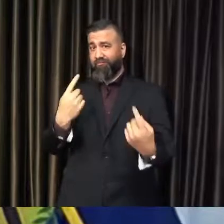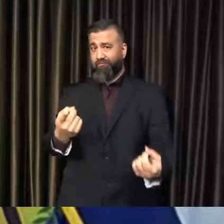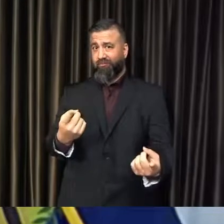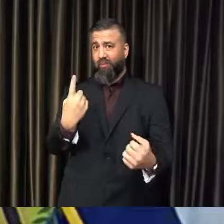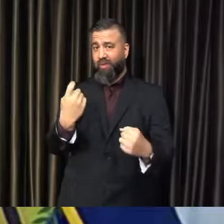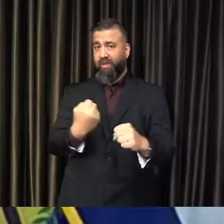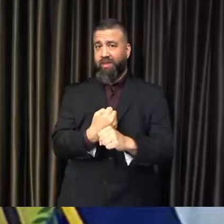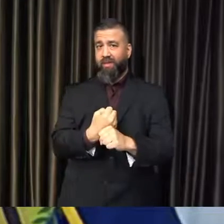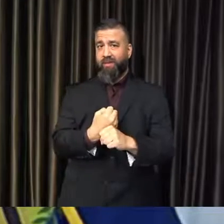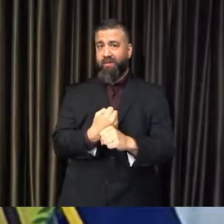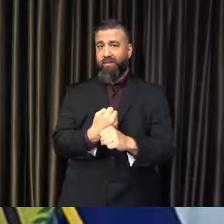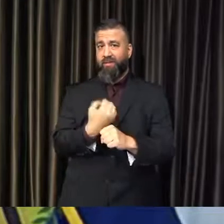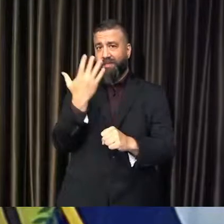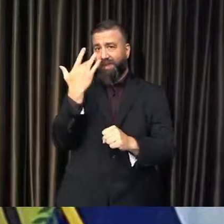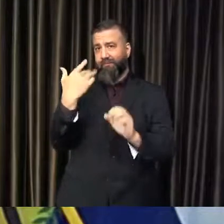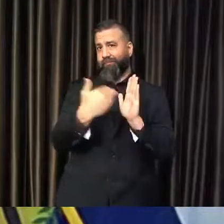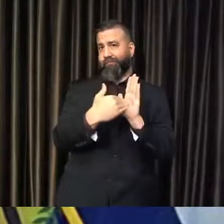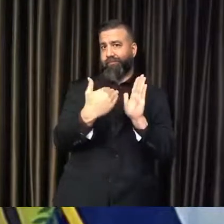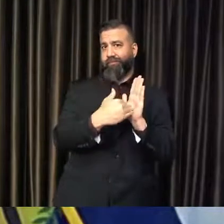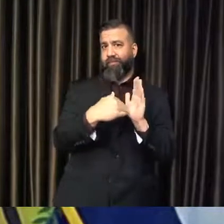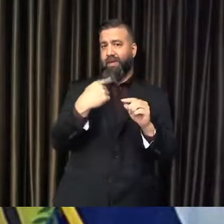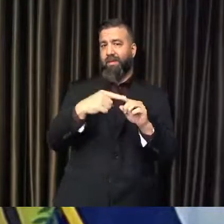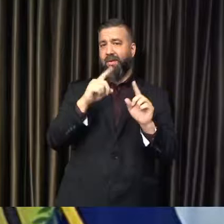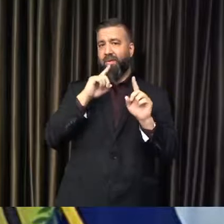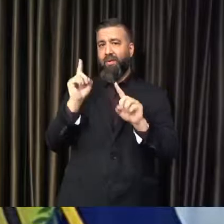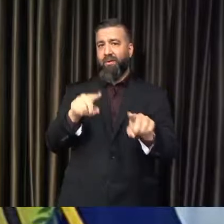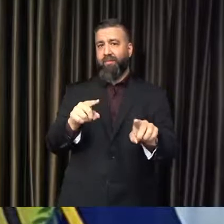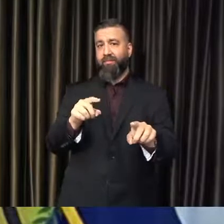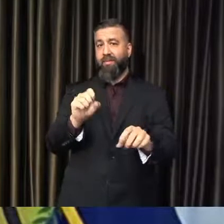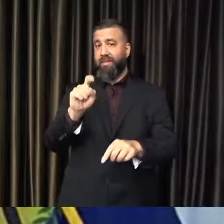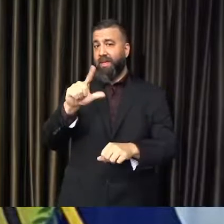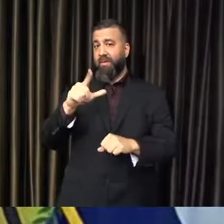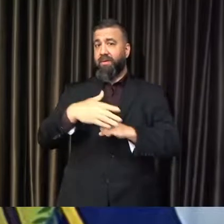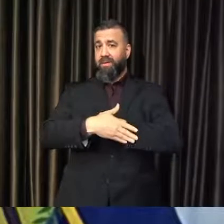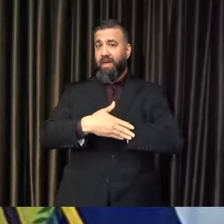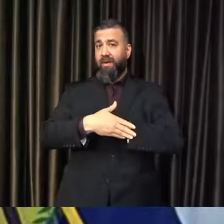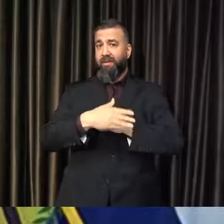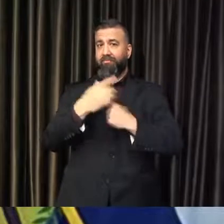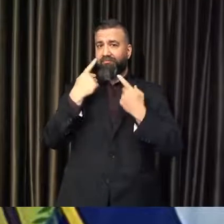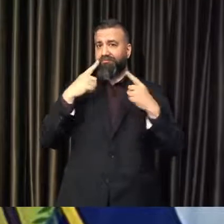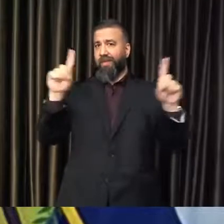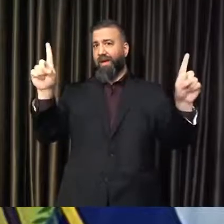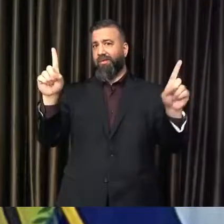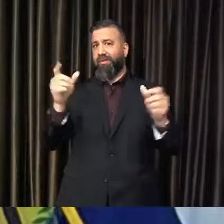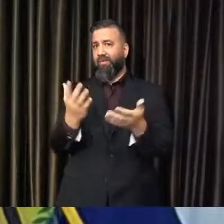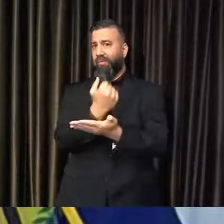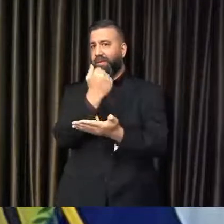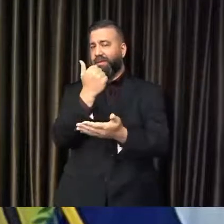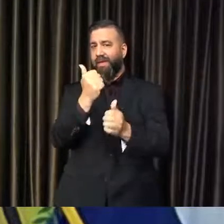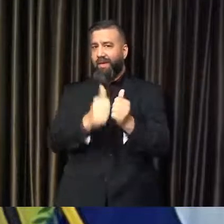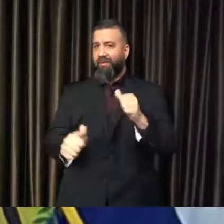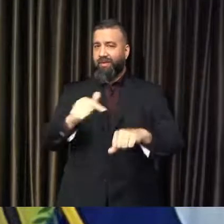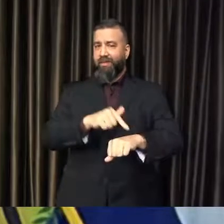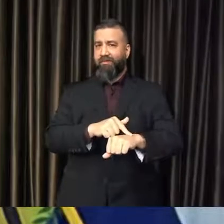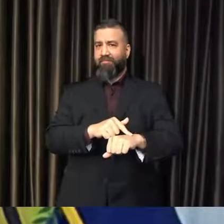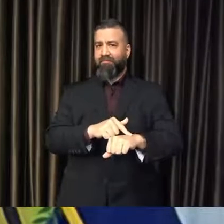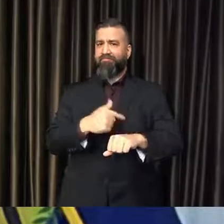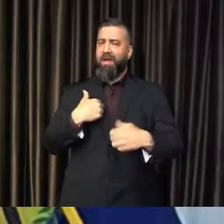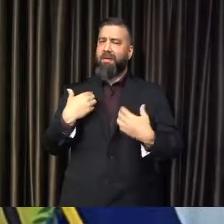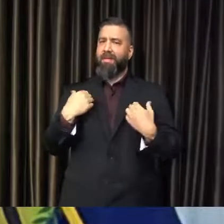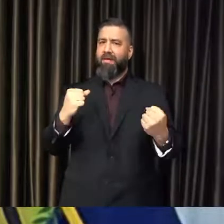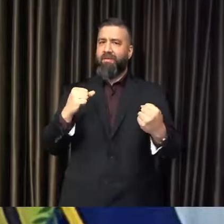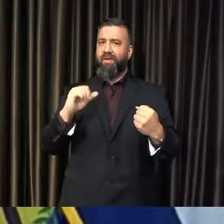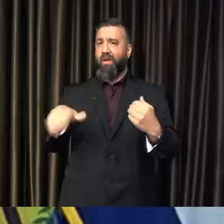health orders, and St. Louis County has prevailed in every instance. I'm confident that there is a solid legal foundation for all